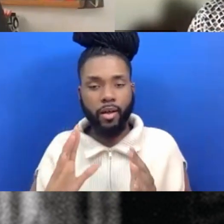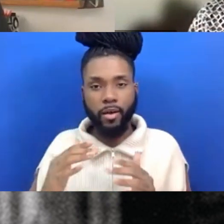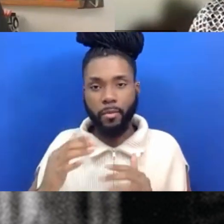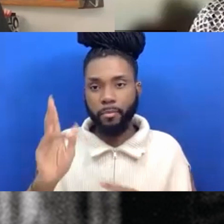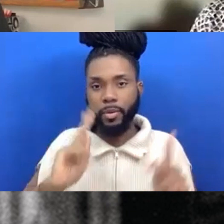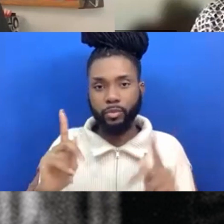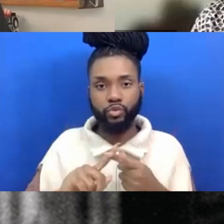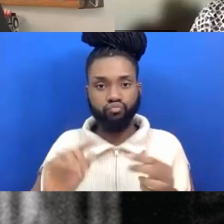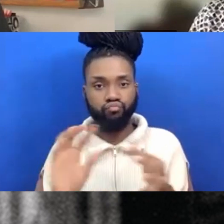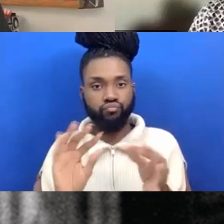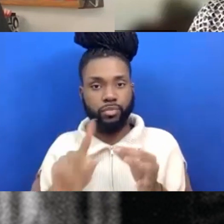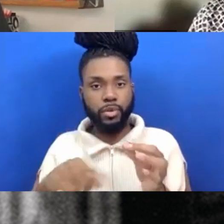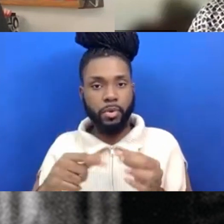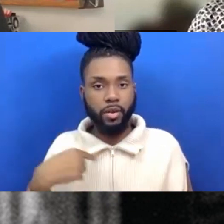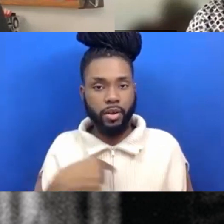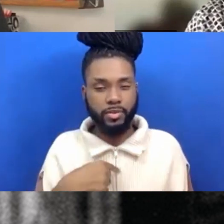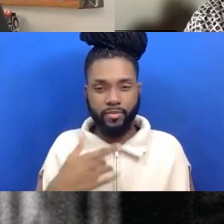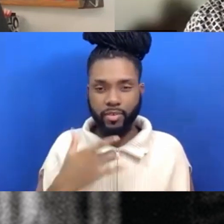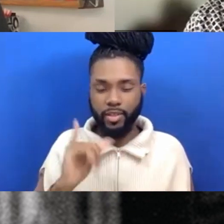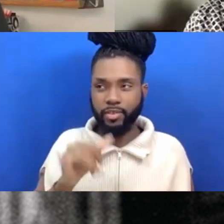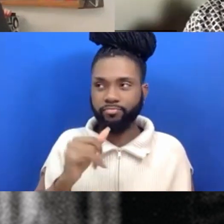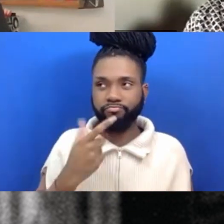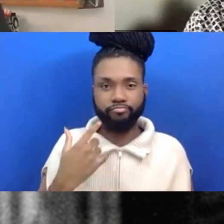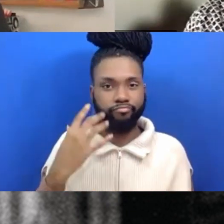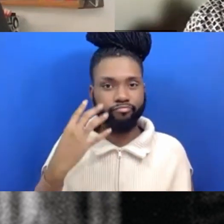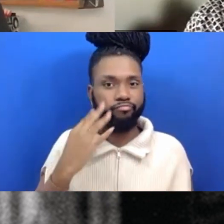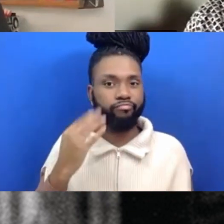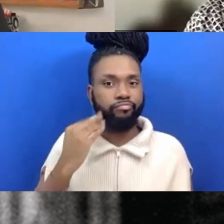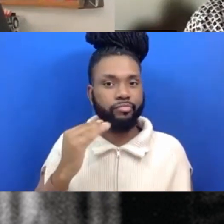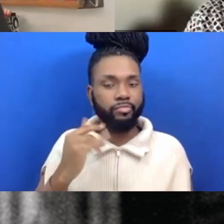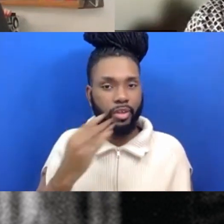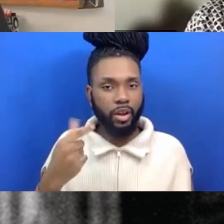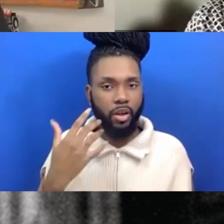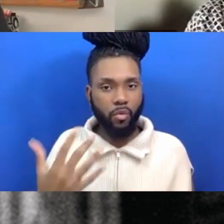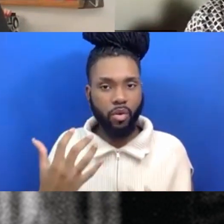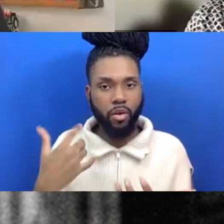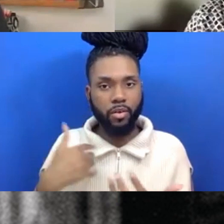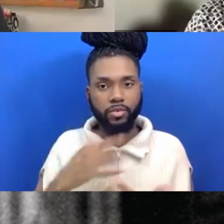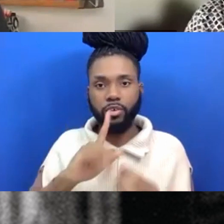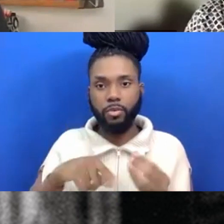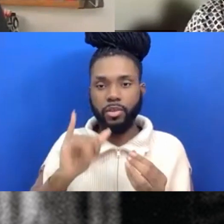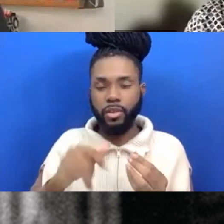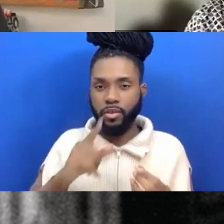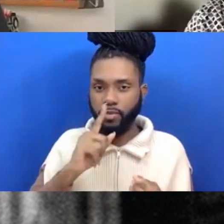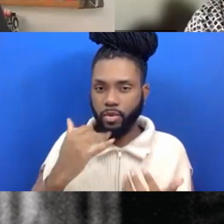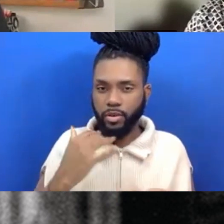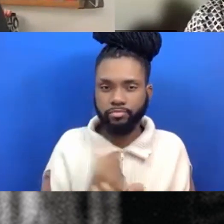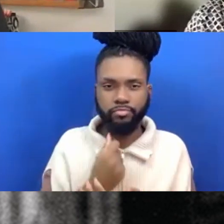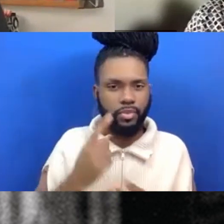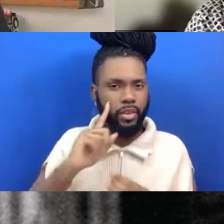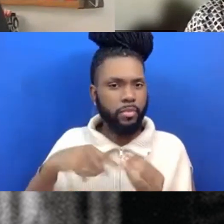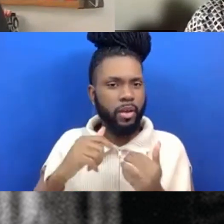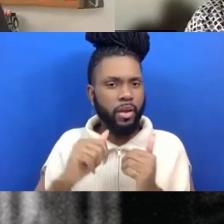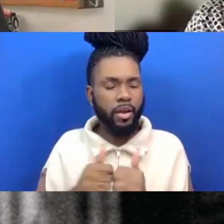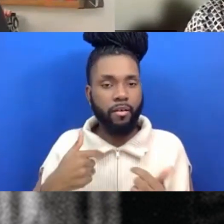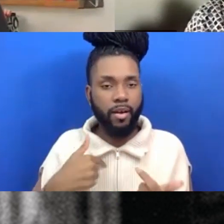me. And yet I also want to be able to talk about that. I really want to have a conversation about, you know, the way in which I am